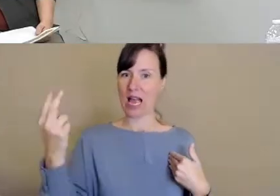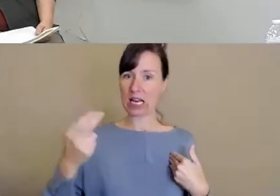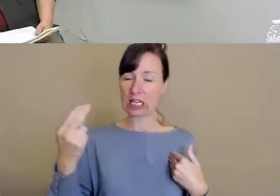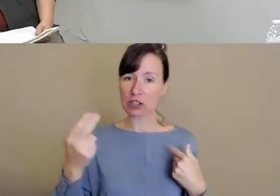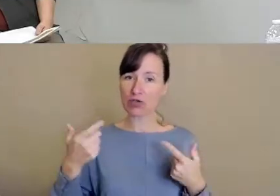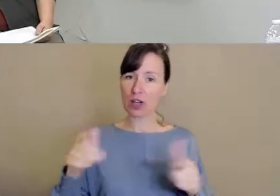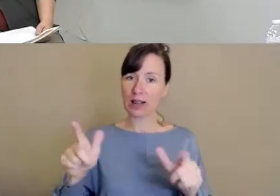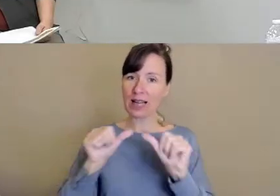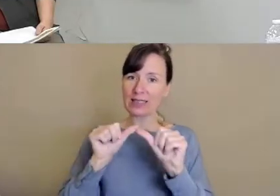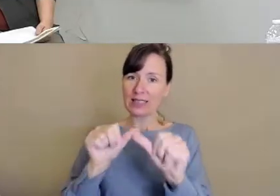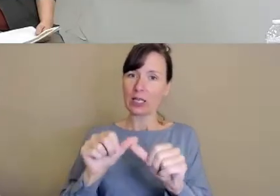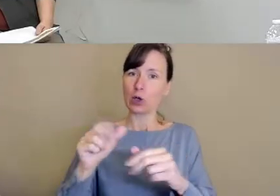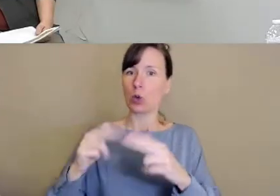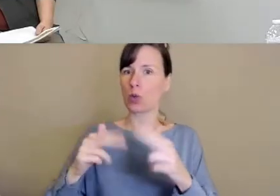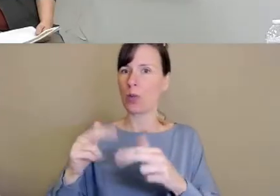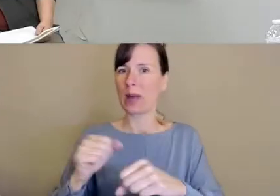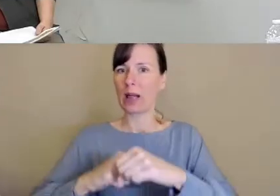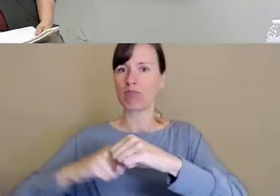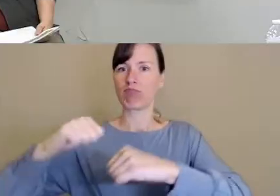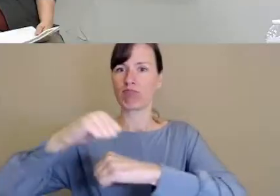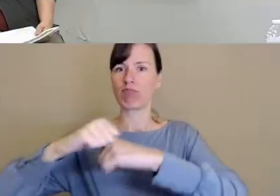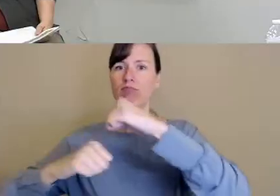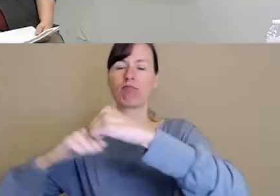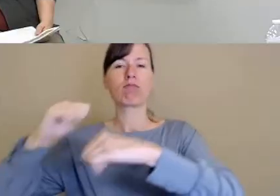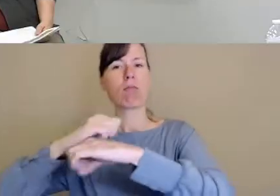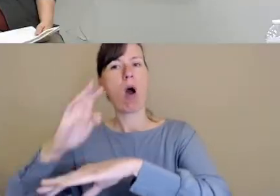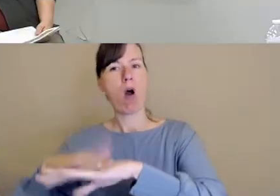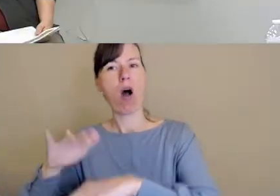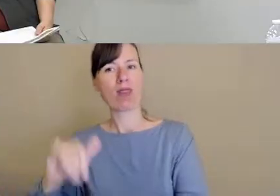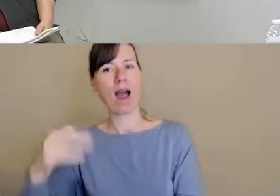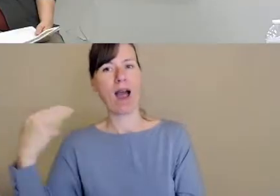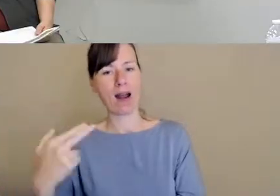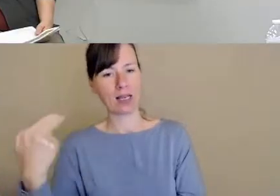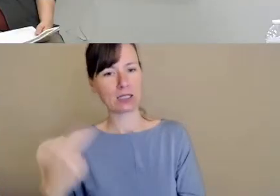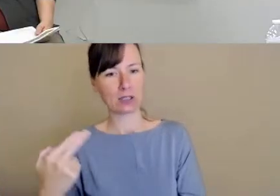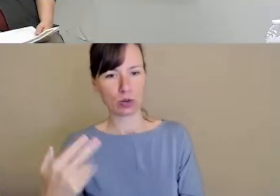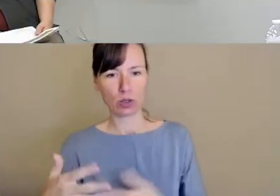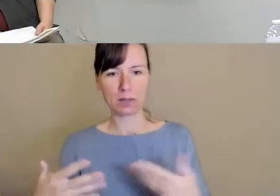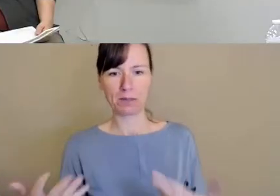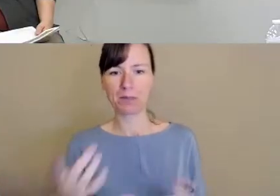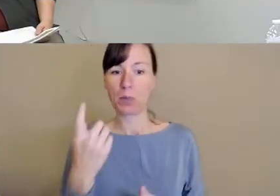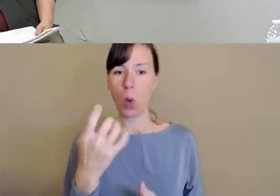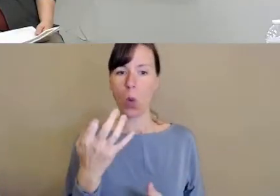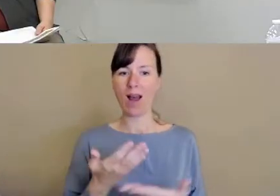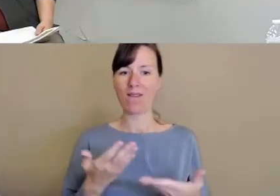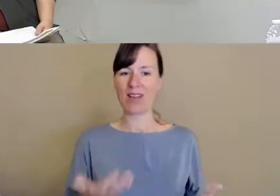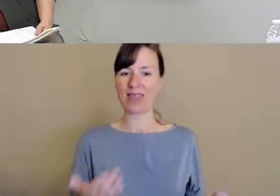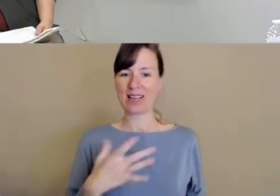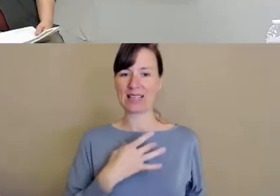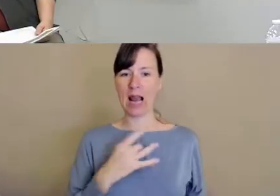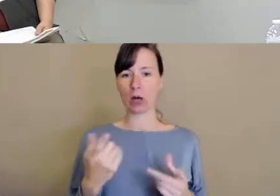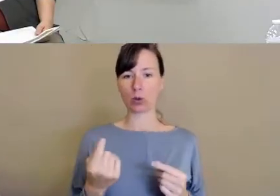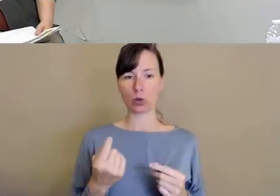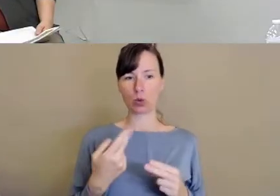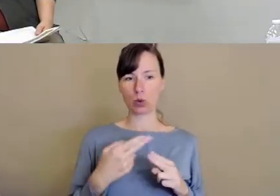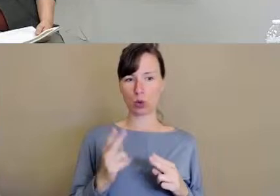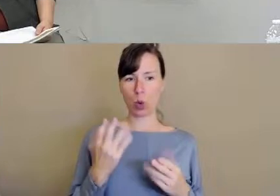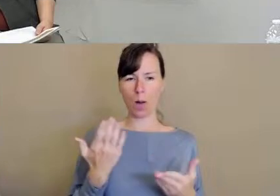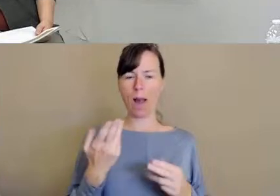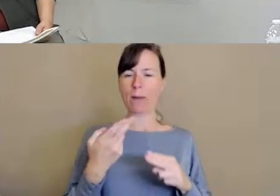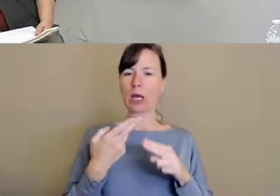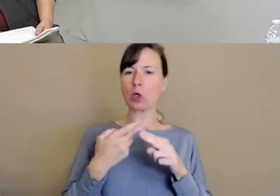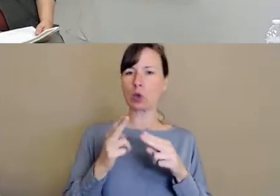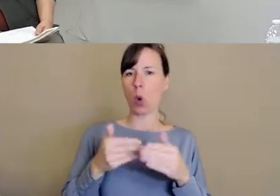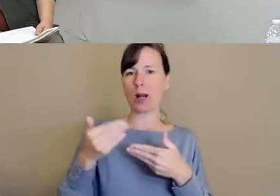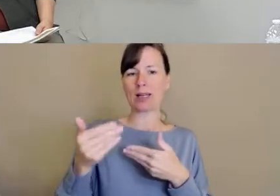how we need to have some assurance of how to protect this in perpetuity. And I just think we could